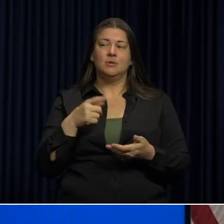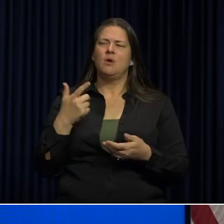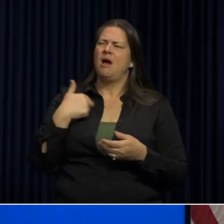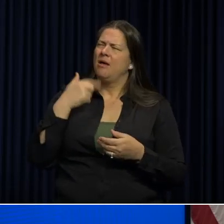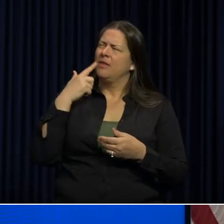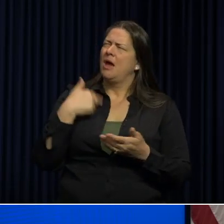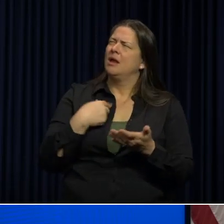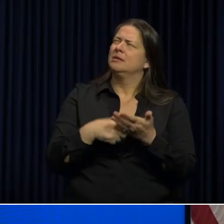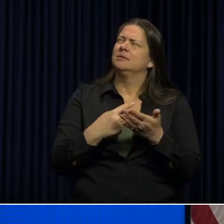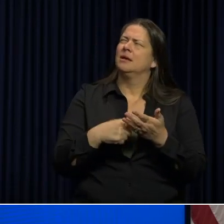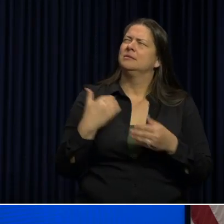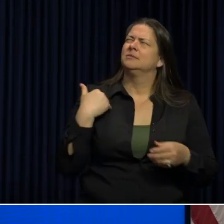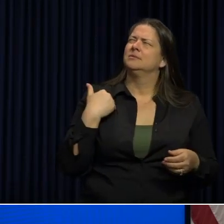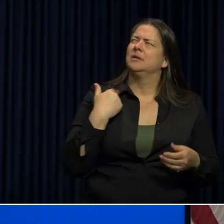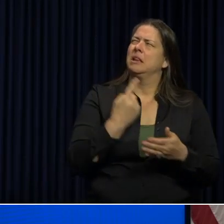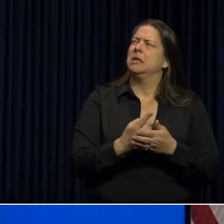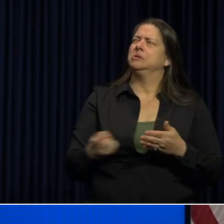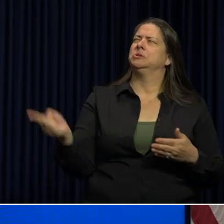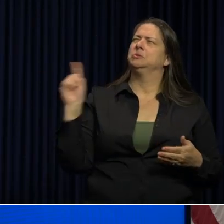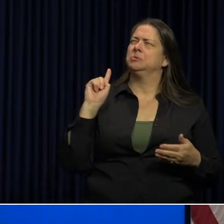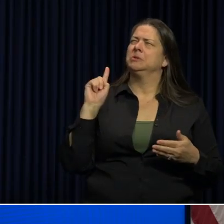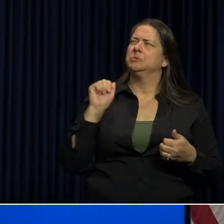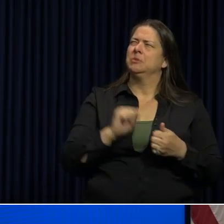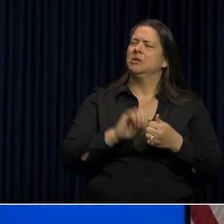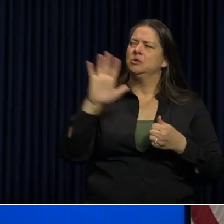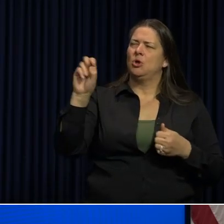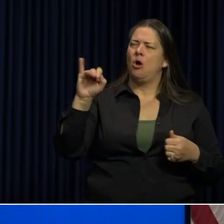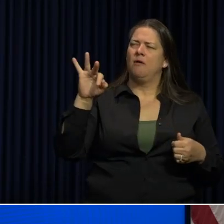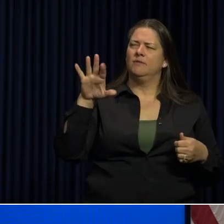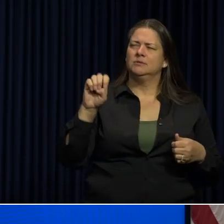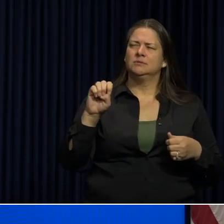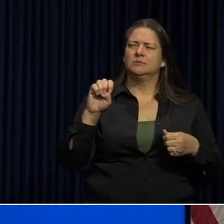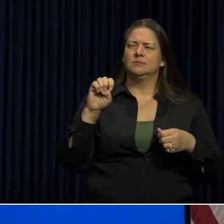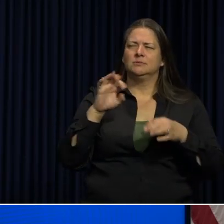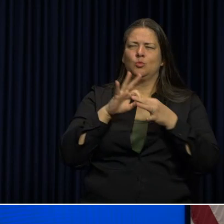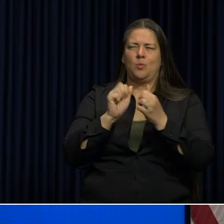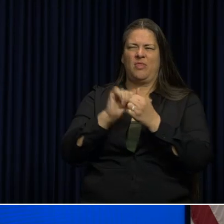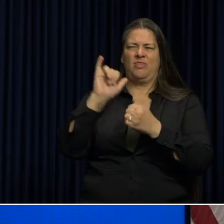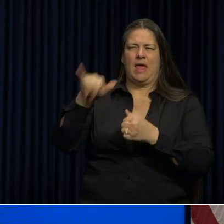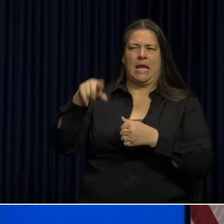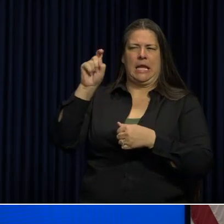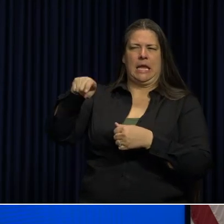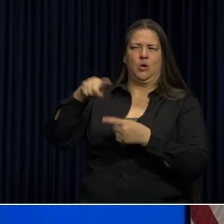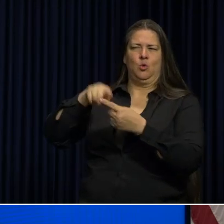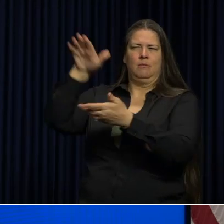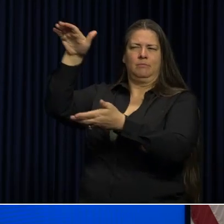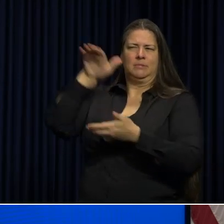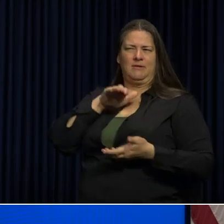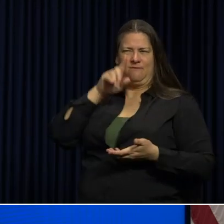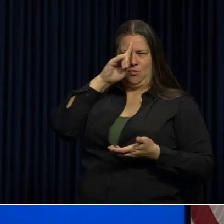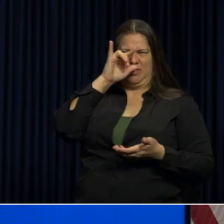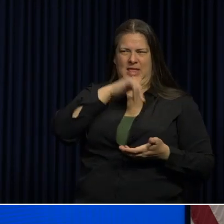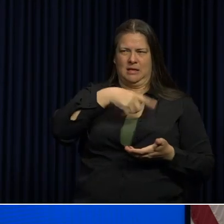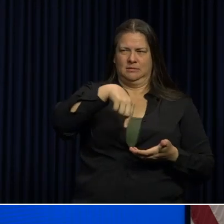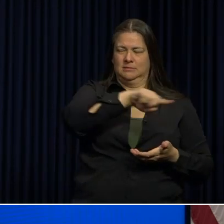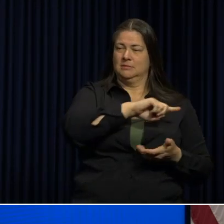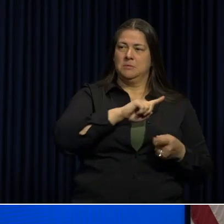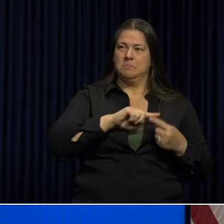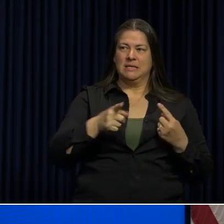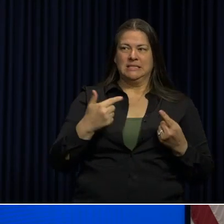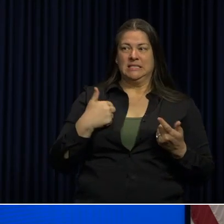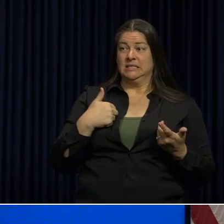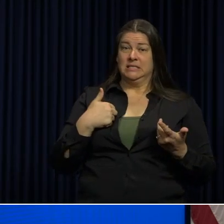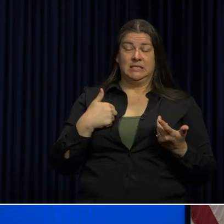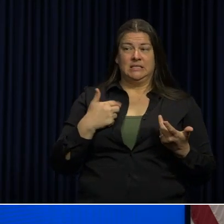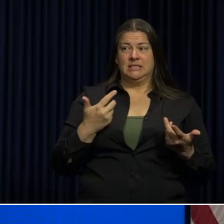I think, was probably a week ago, about the need for it, and I've continued to press it.